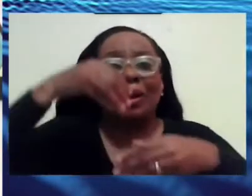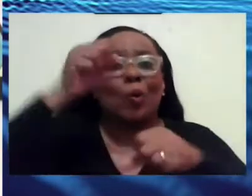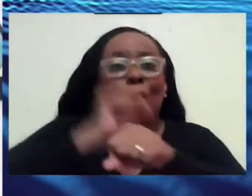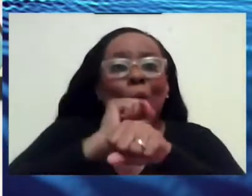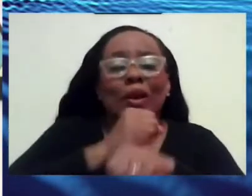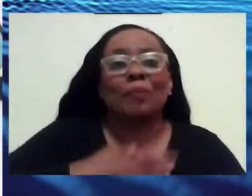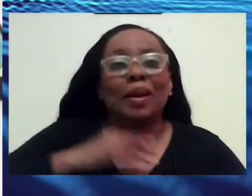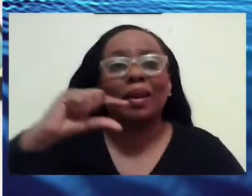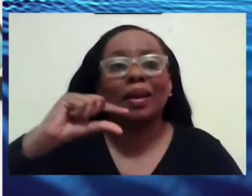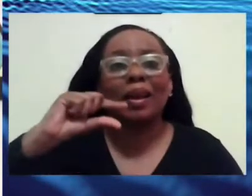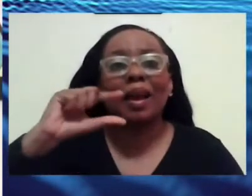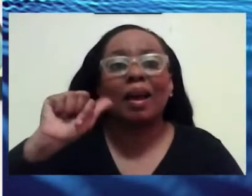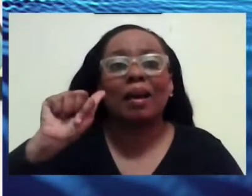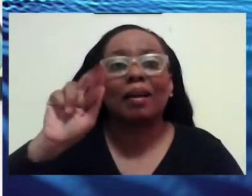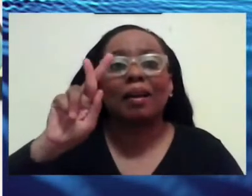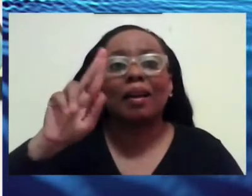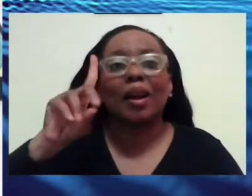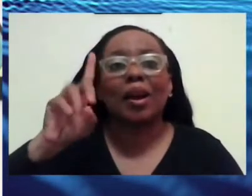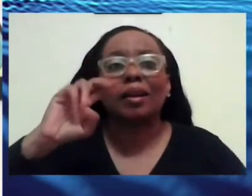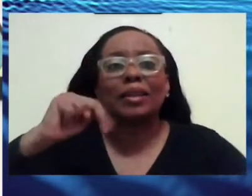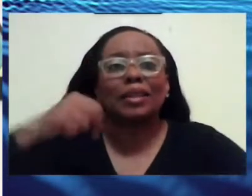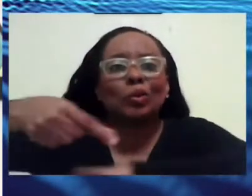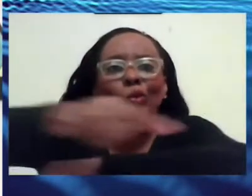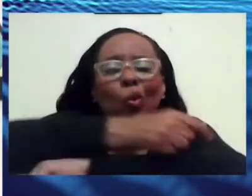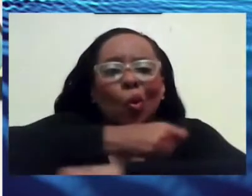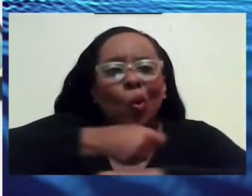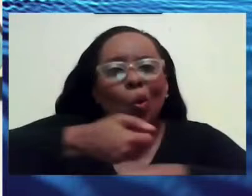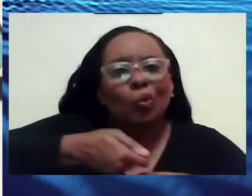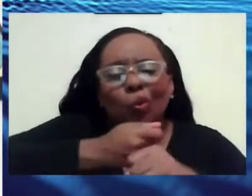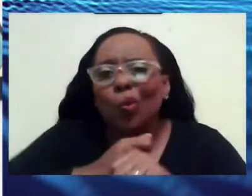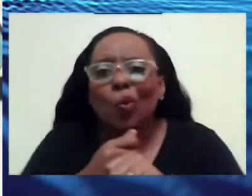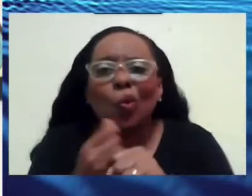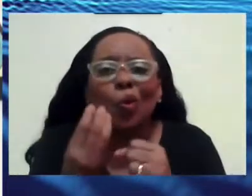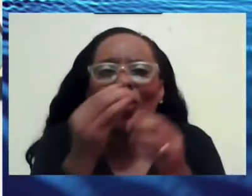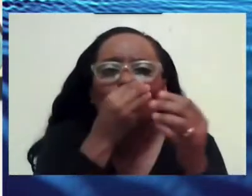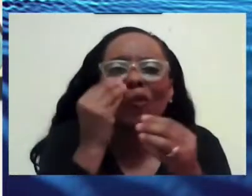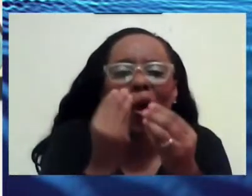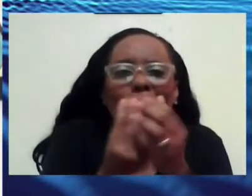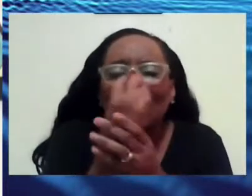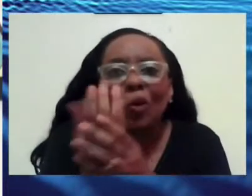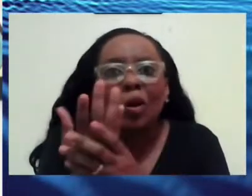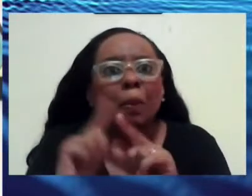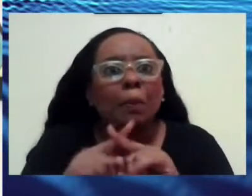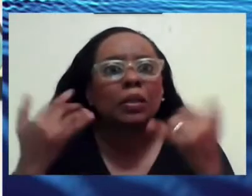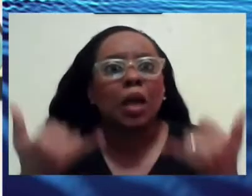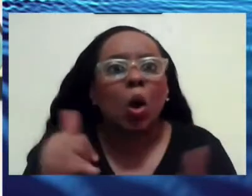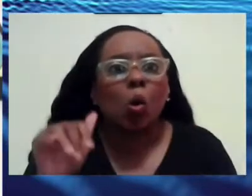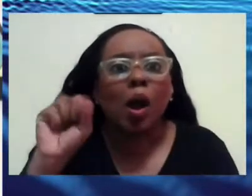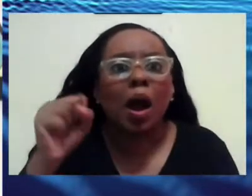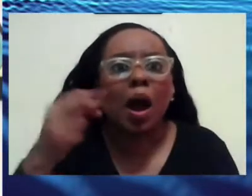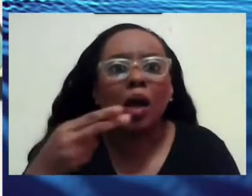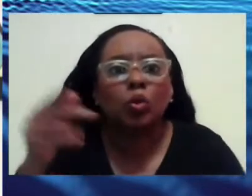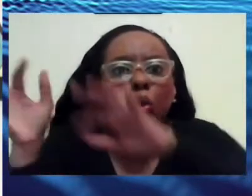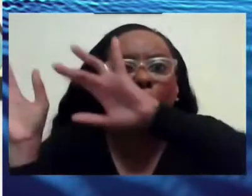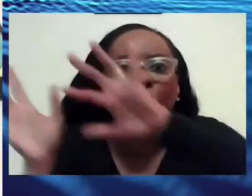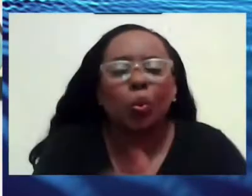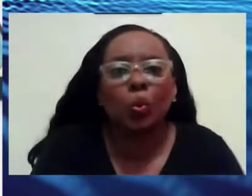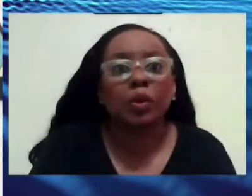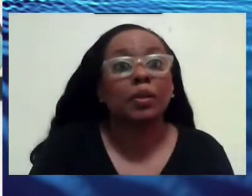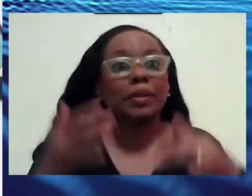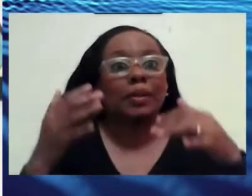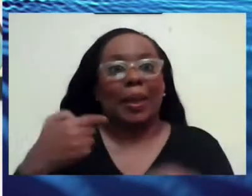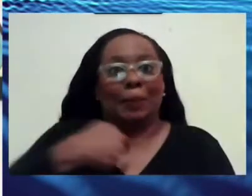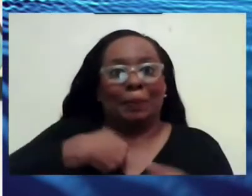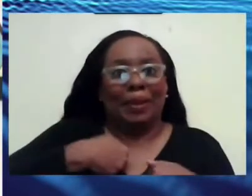a child who normally, even during COVID would be able to go around the perimeter of the household. Now they can't even